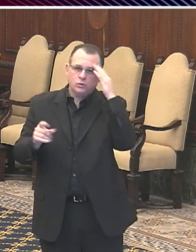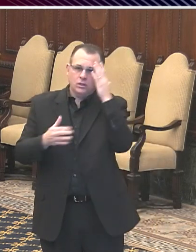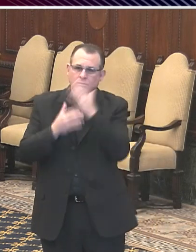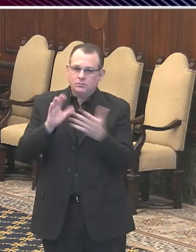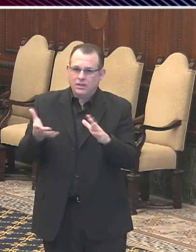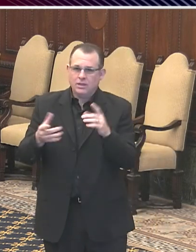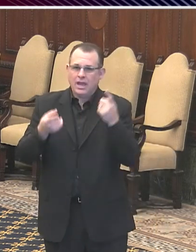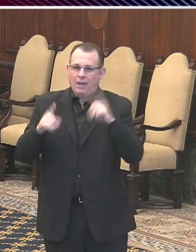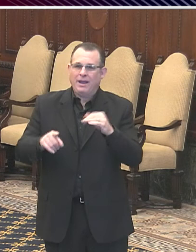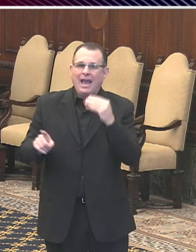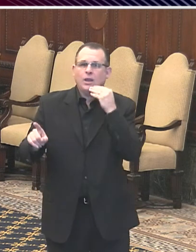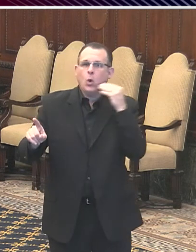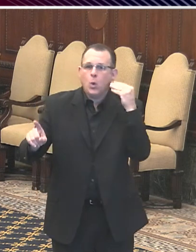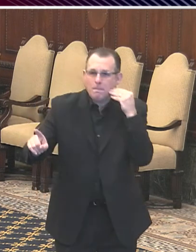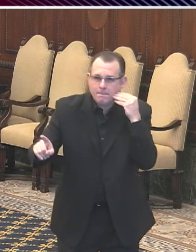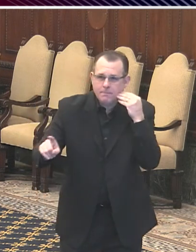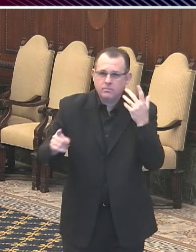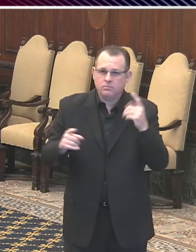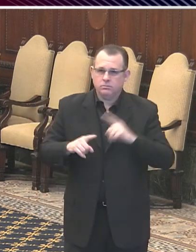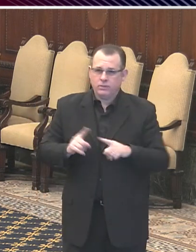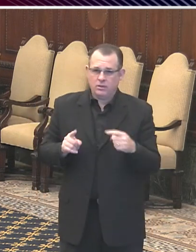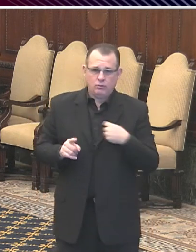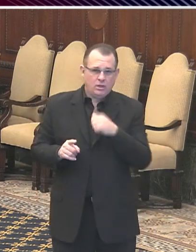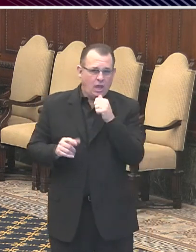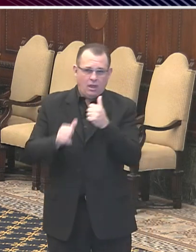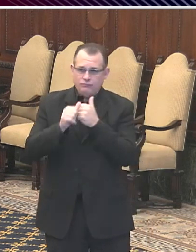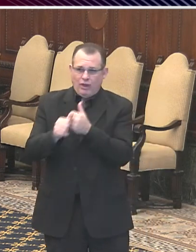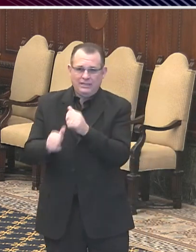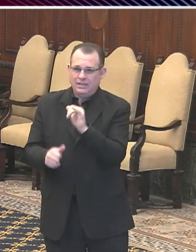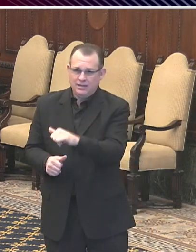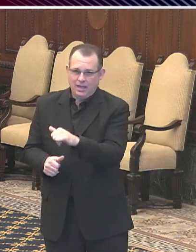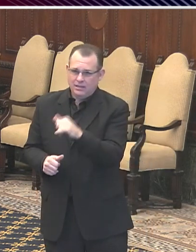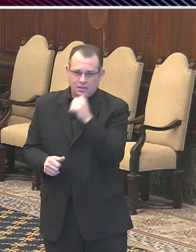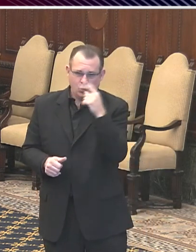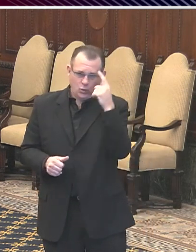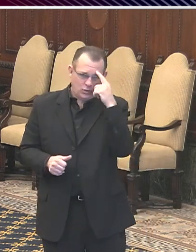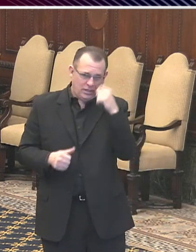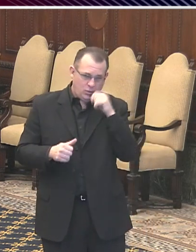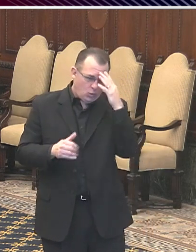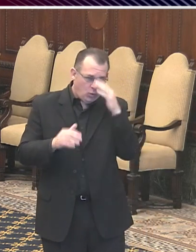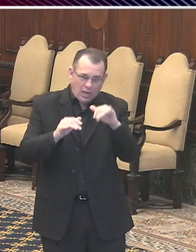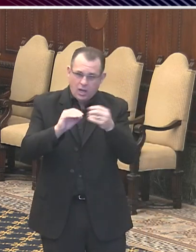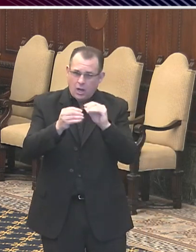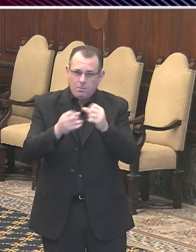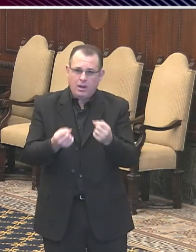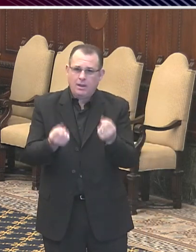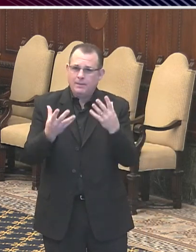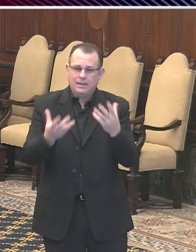home, but I don't know if we're actually tracking that. So don't know if I can give you a number on that. All right.